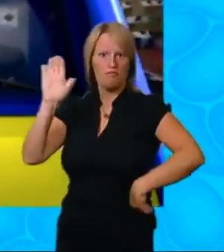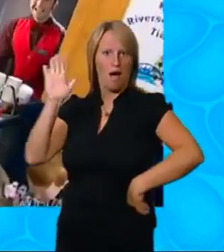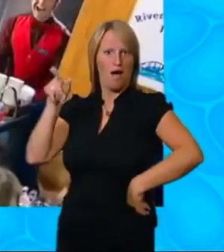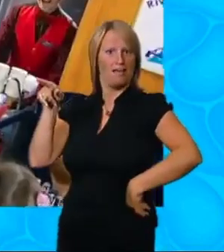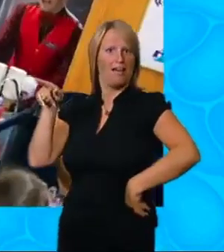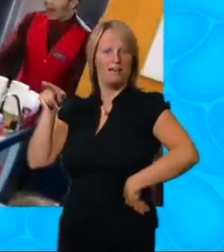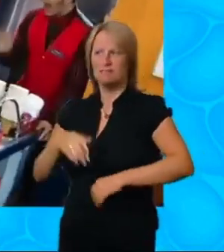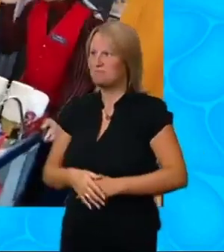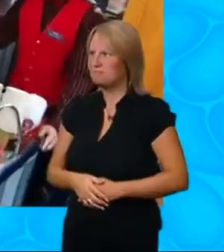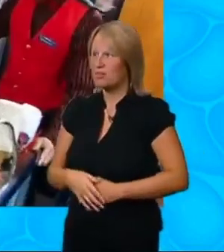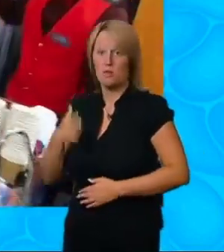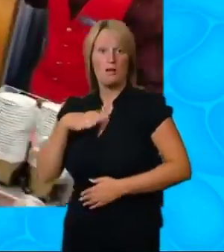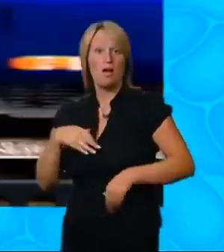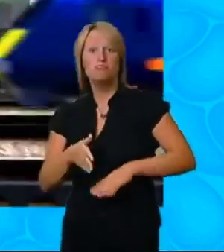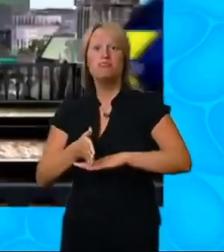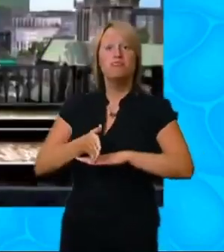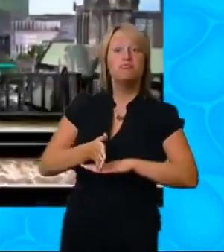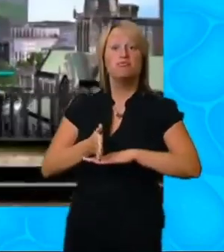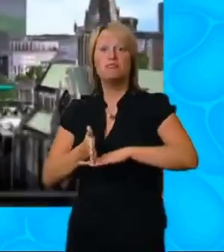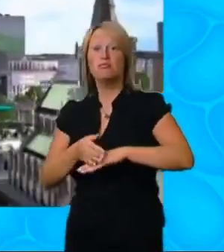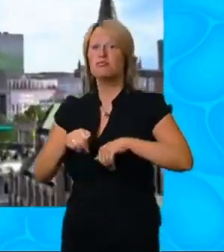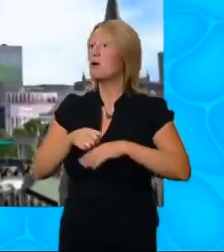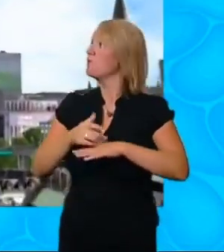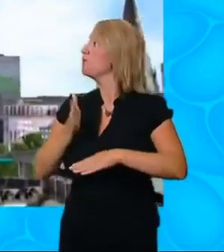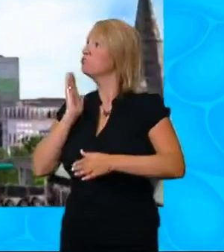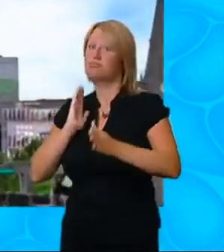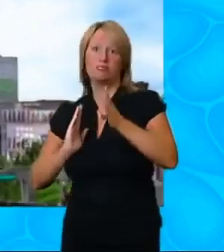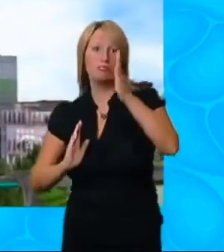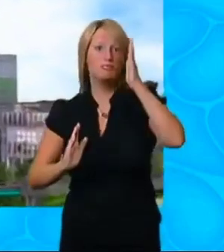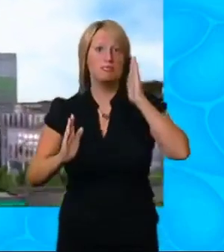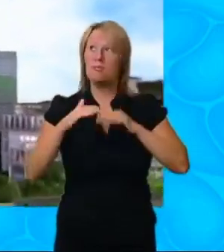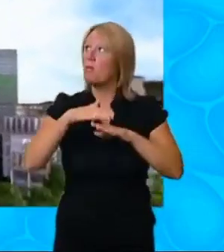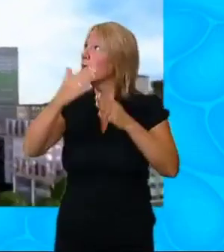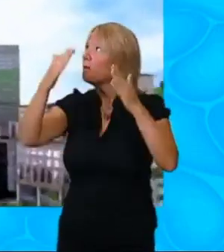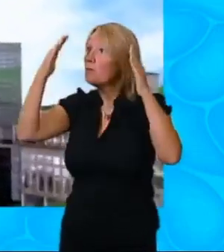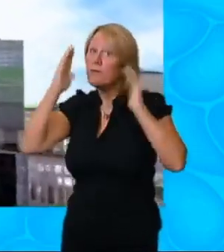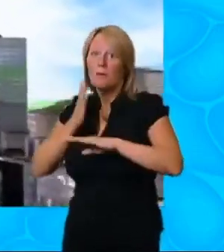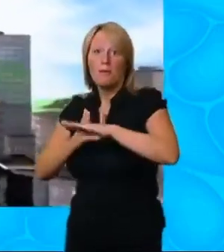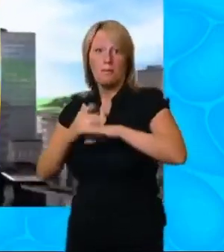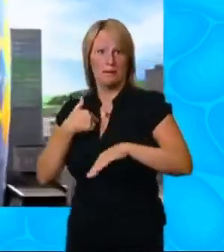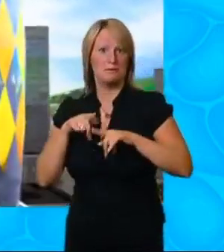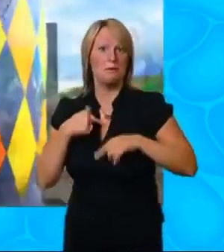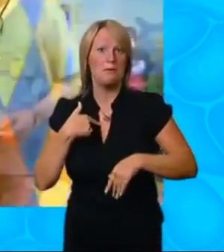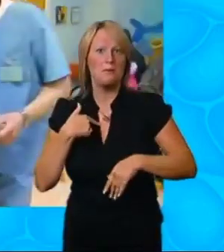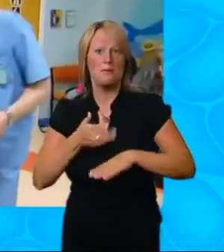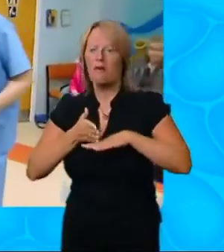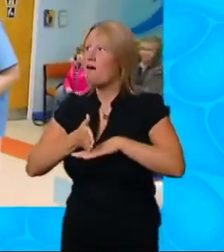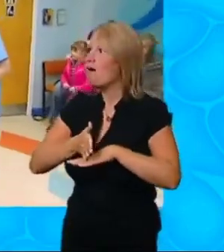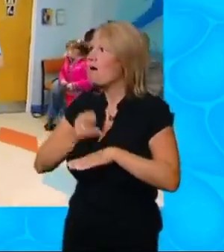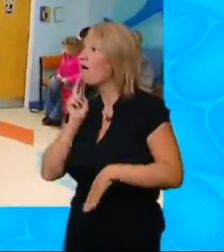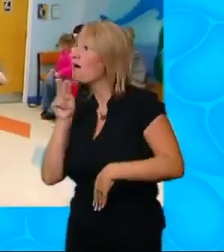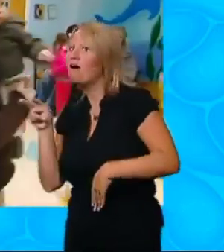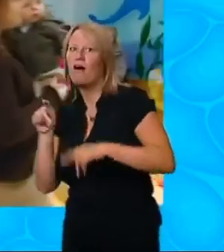Wanna ride that train on blue? Me too. I'm looking way up high to the windy. Take a peek on inside view. Peek-a-boo. All